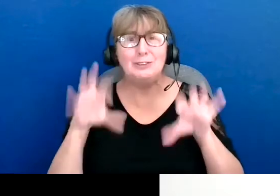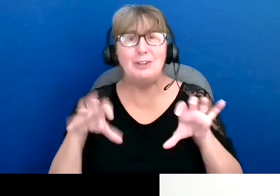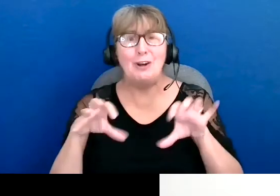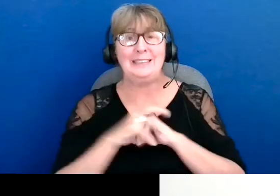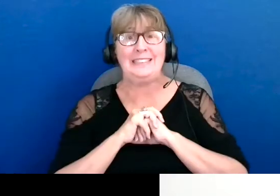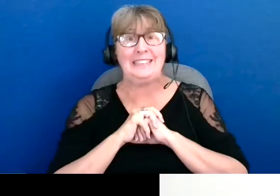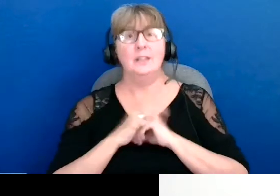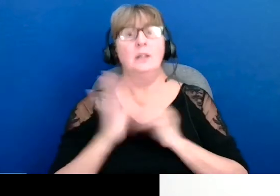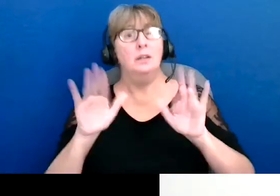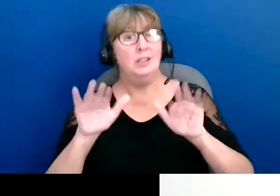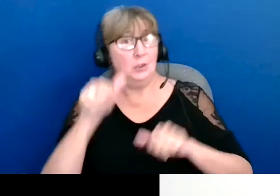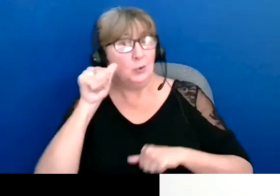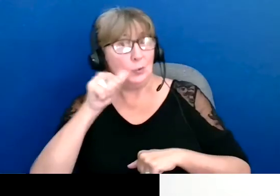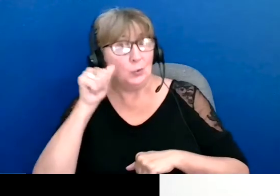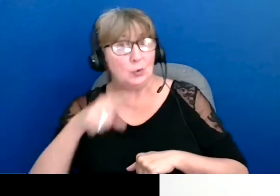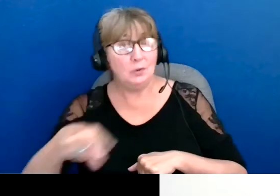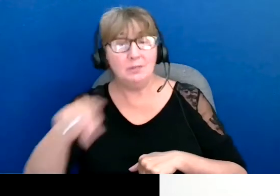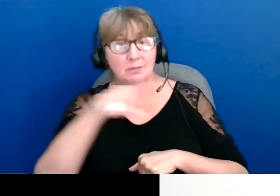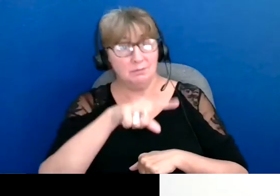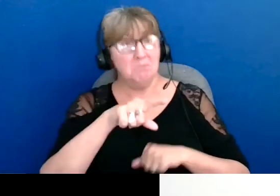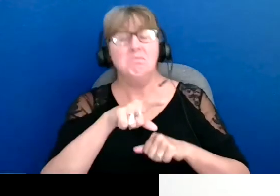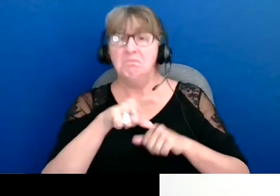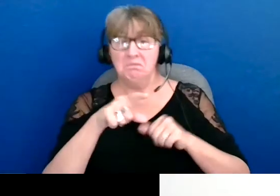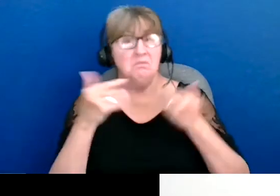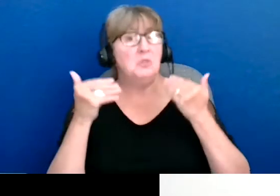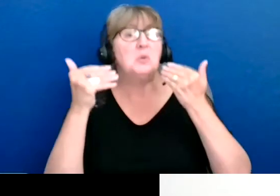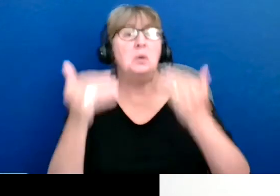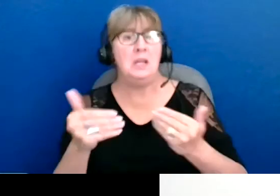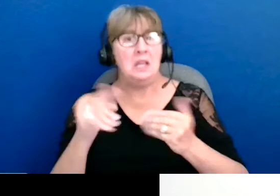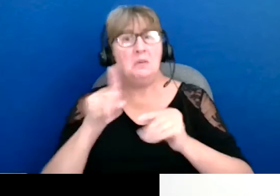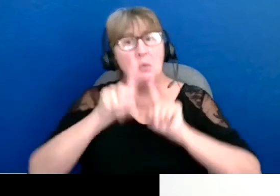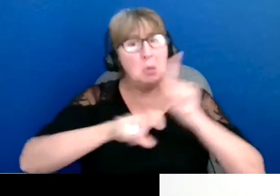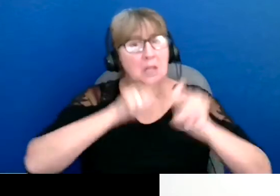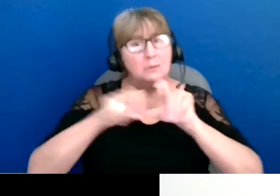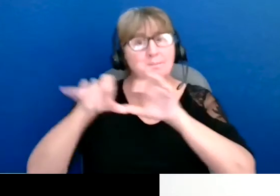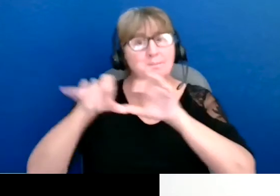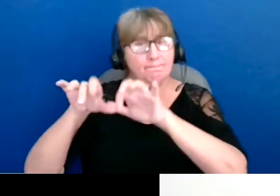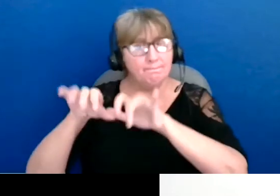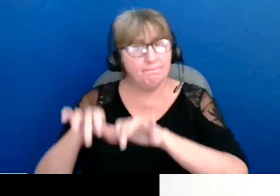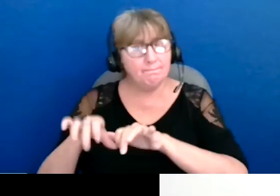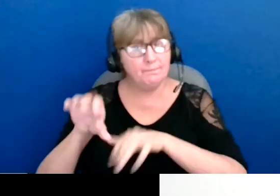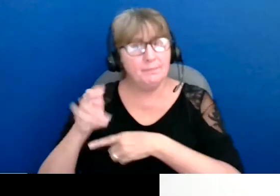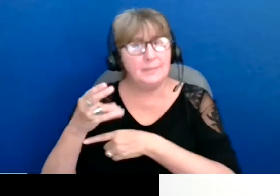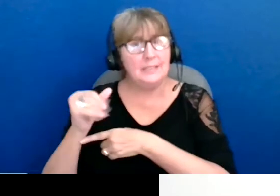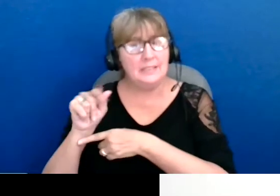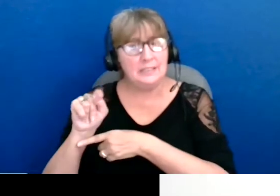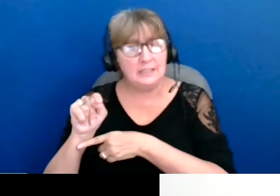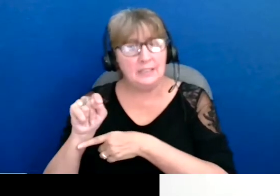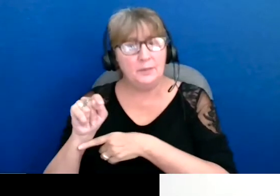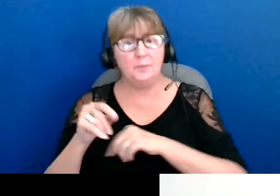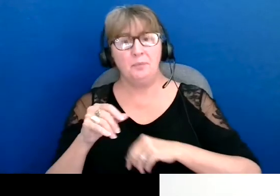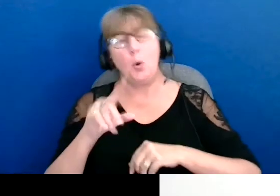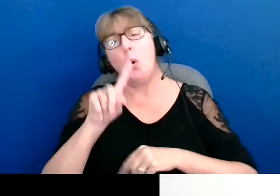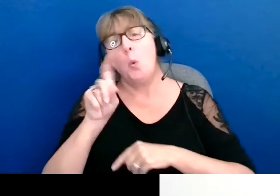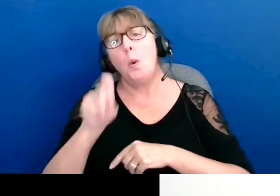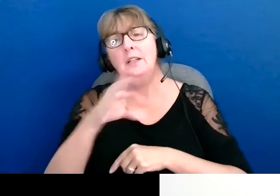free to type your questions in the Q&A so that I can ask Haben. But Haben, going back to you, you narrated